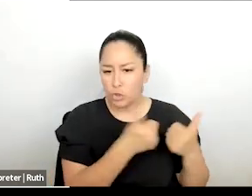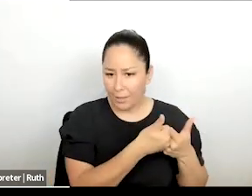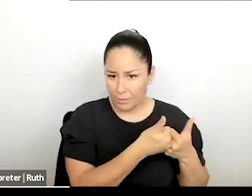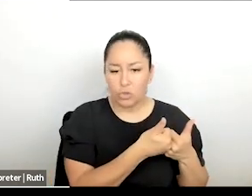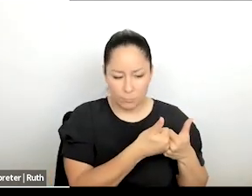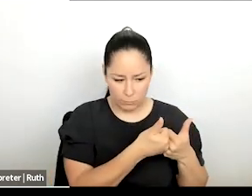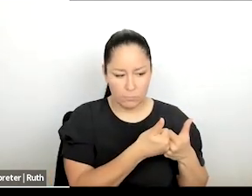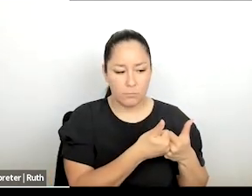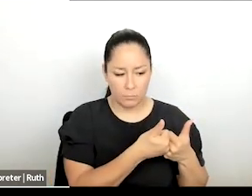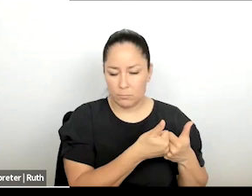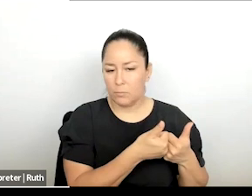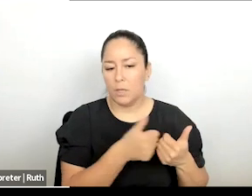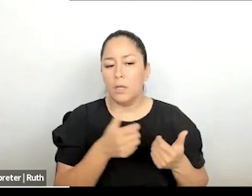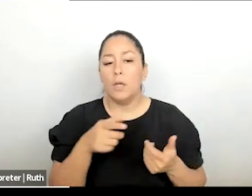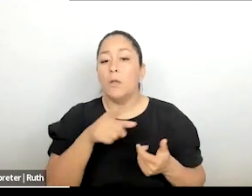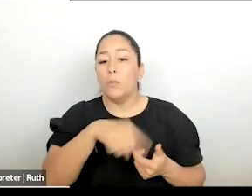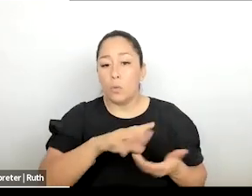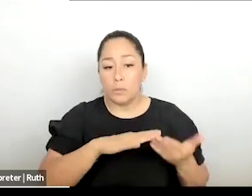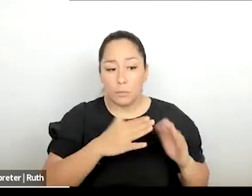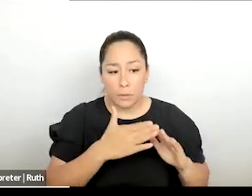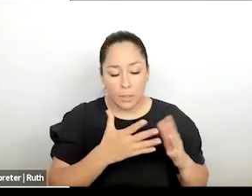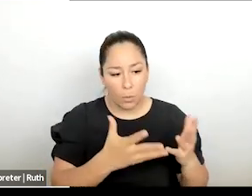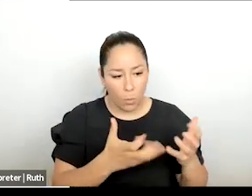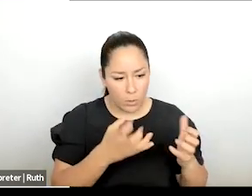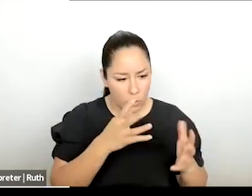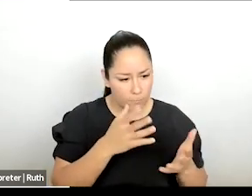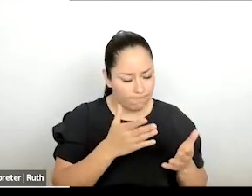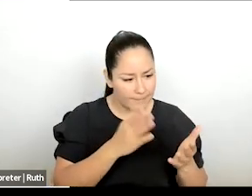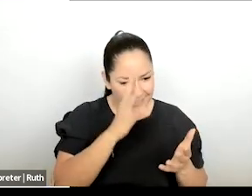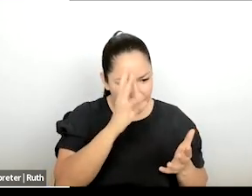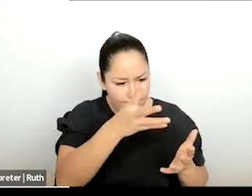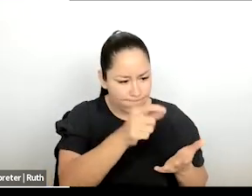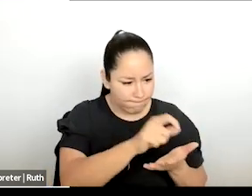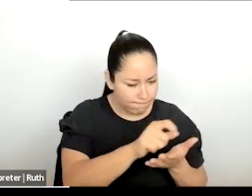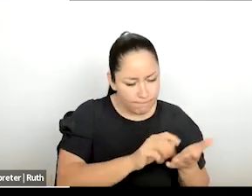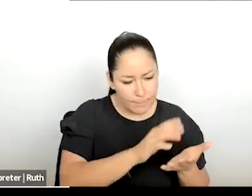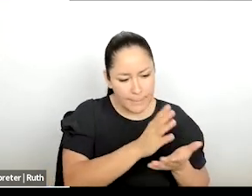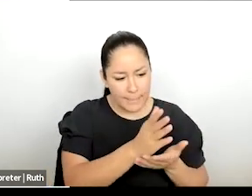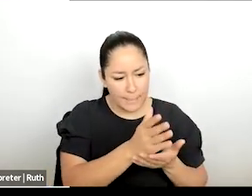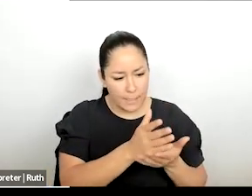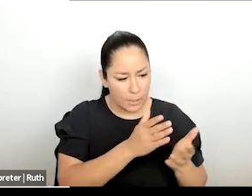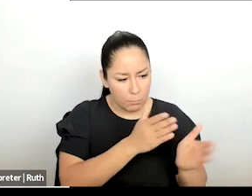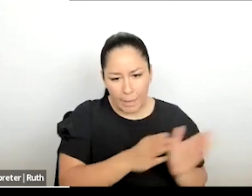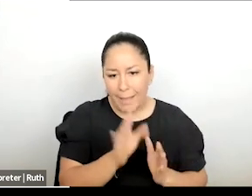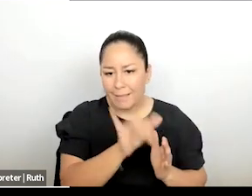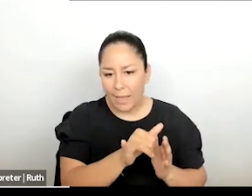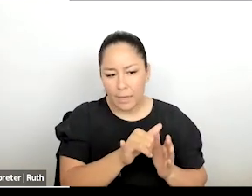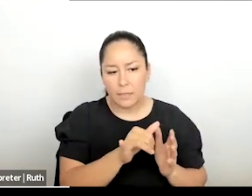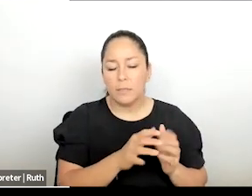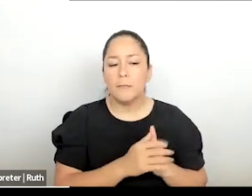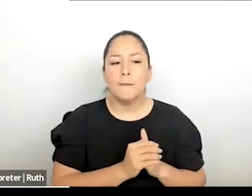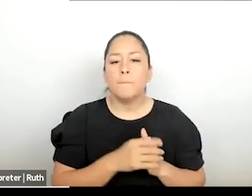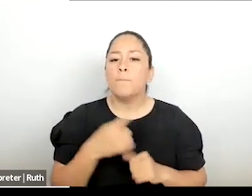communities who are living through inequities to develop and implement solutions towards addressing those health challenges. We are looking